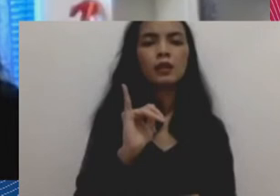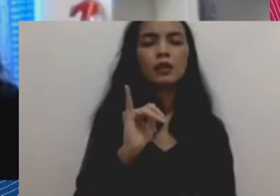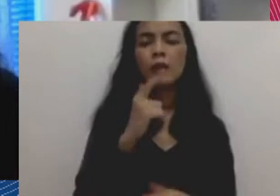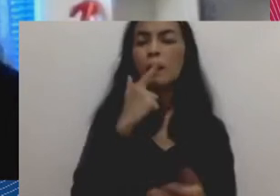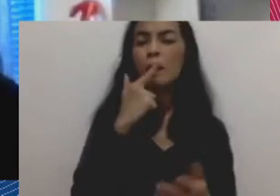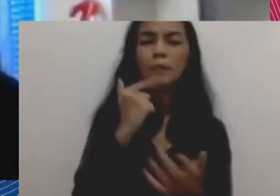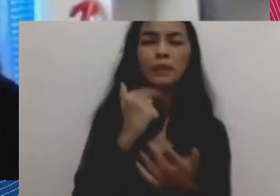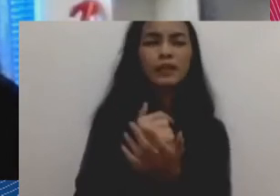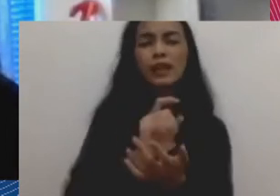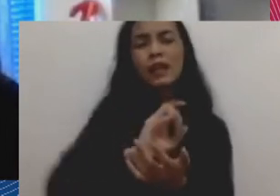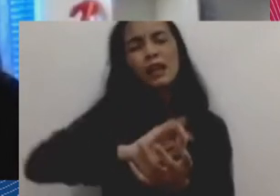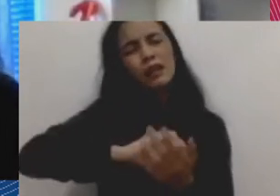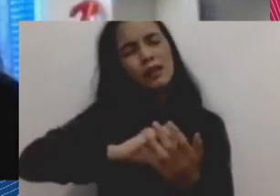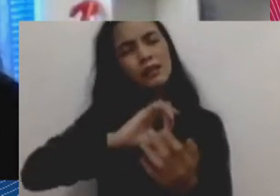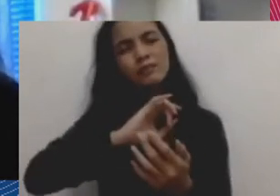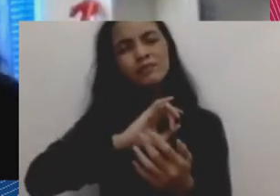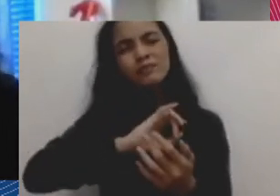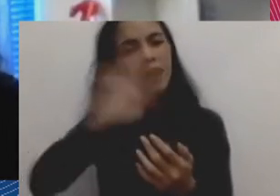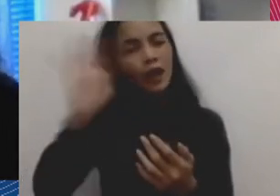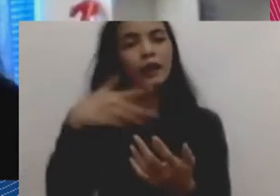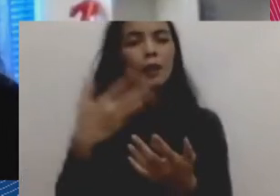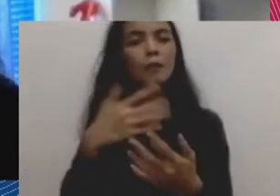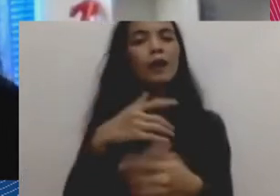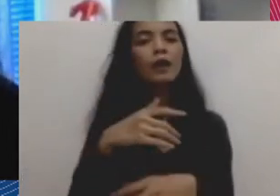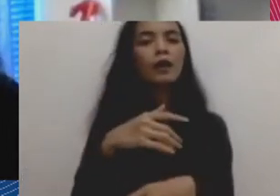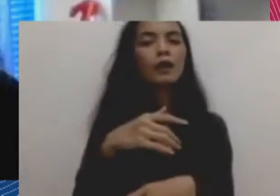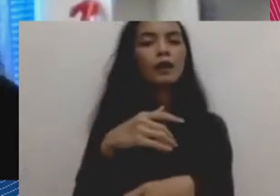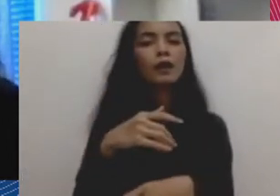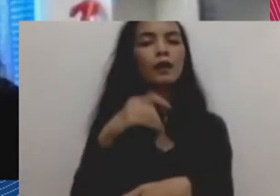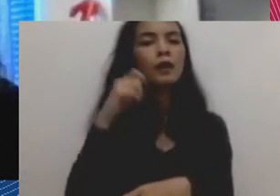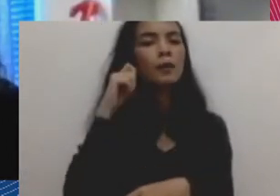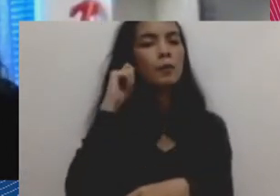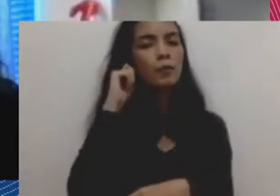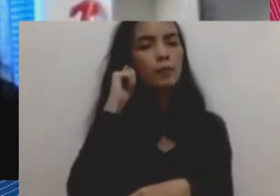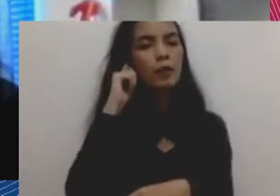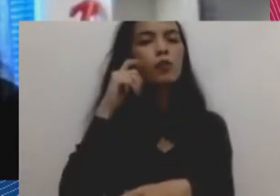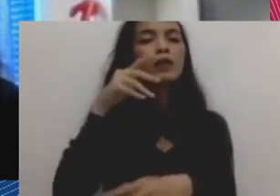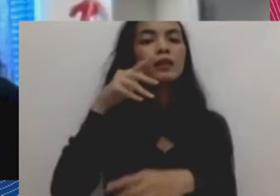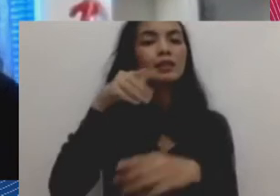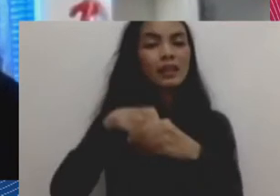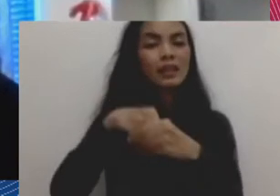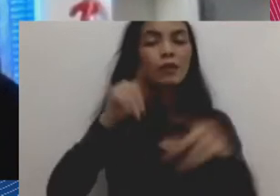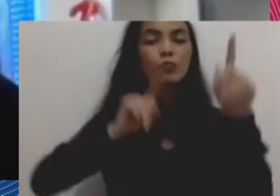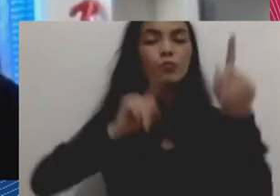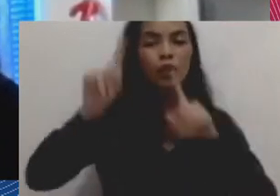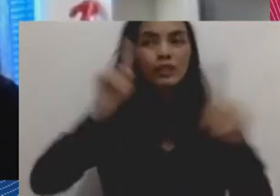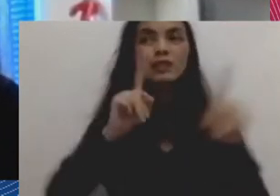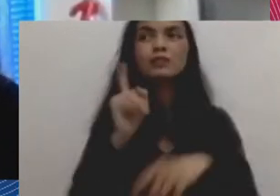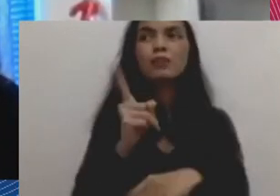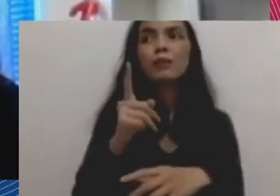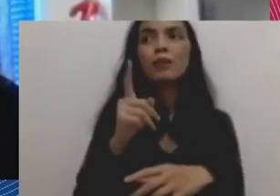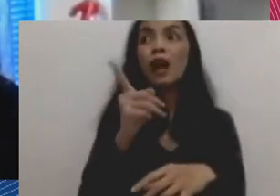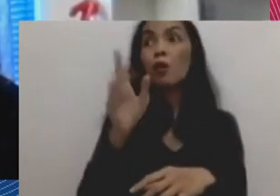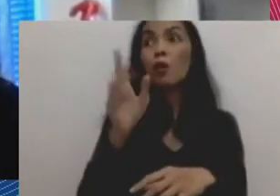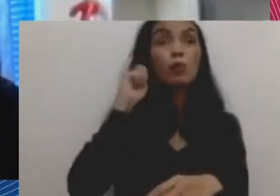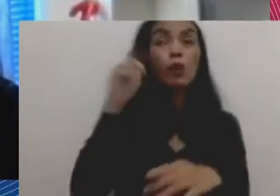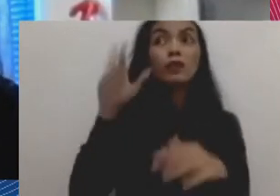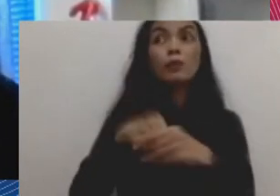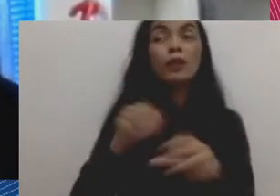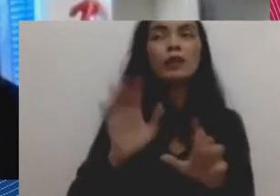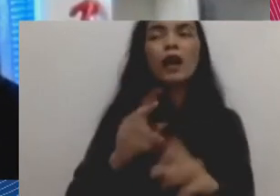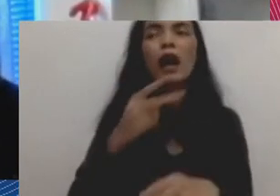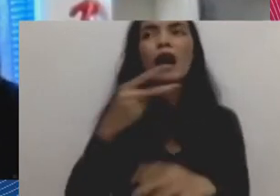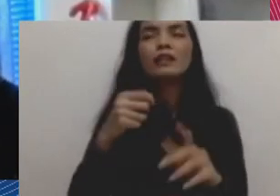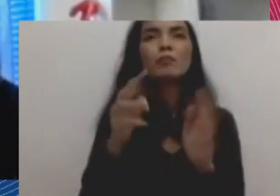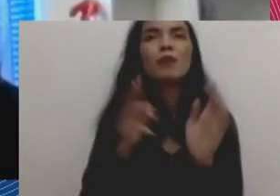you know, necessarily that if women are in politics, then all of a sudden women's issues will be resolved. It's more that that there'll be